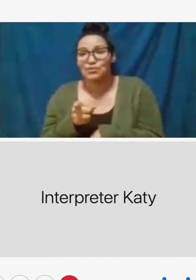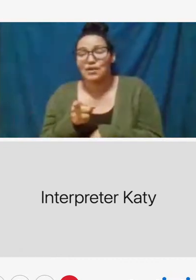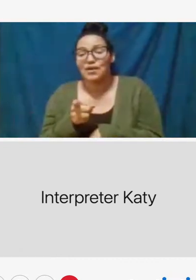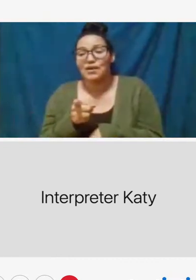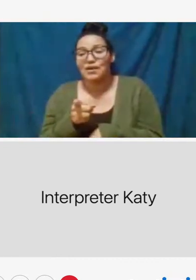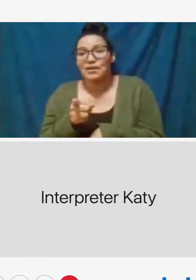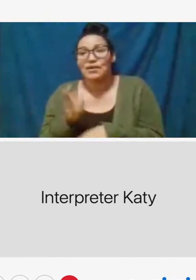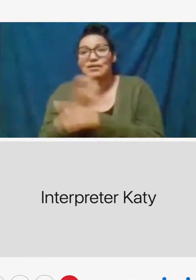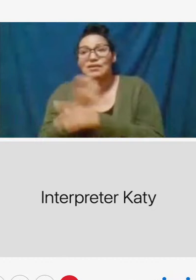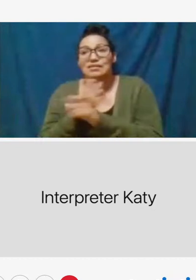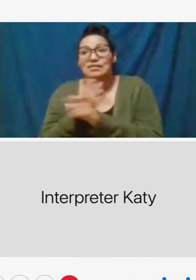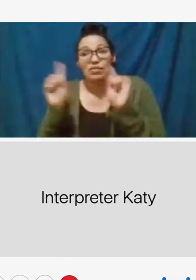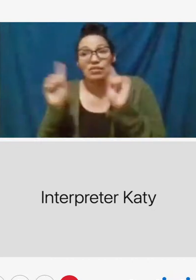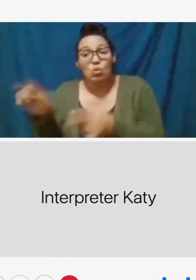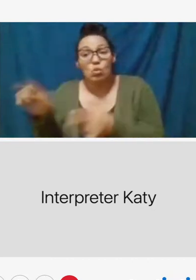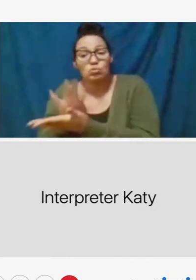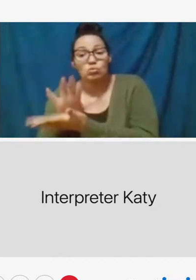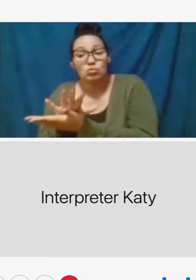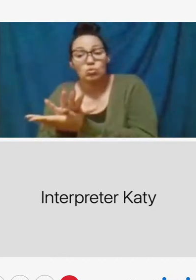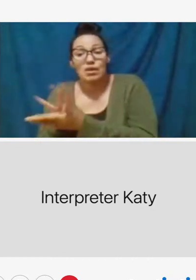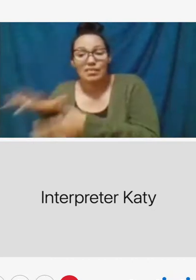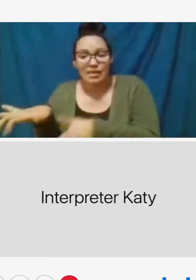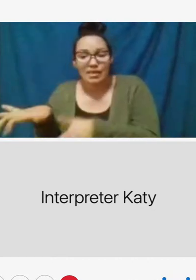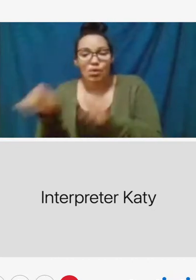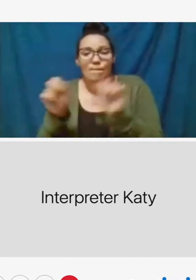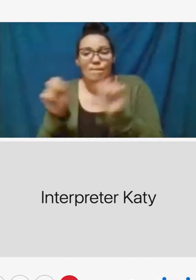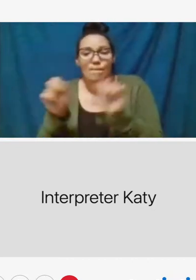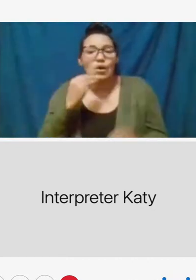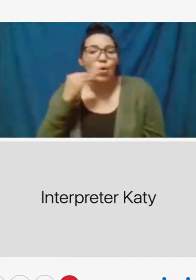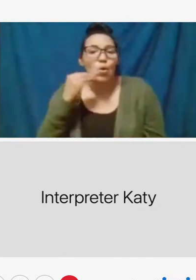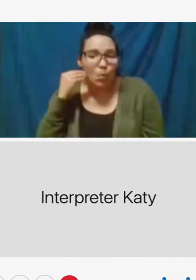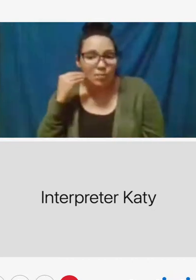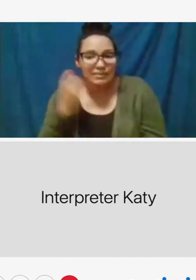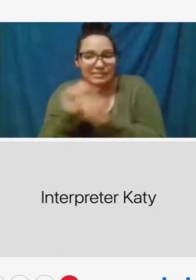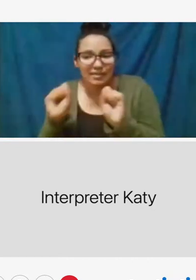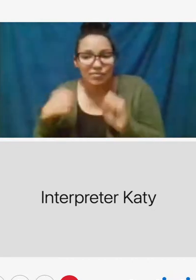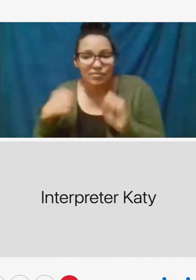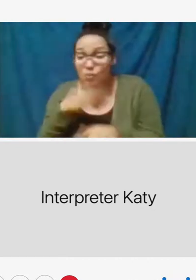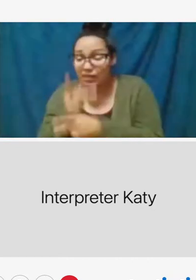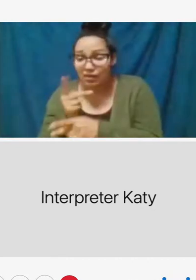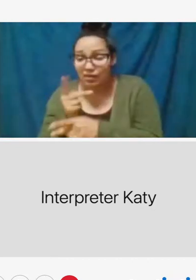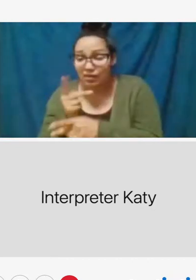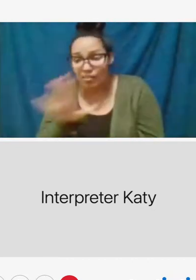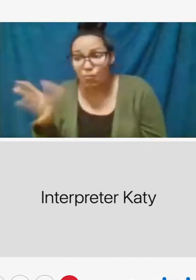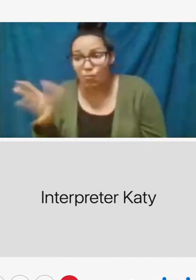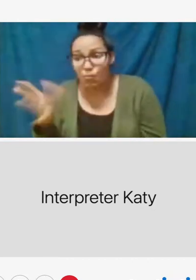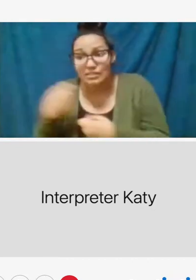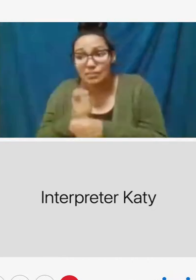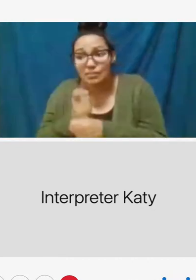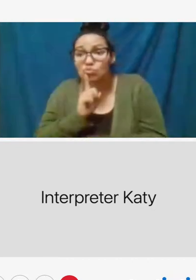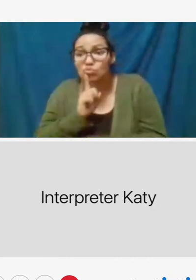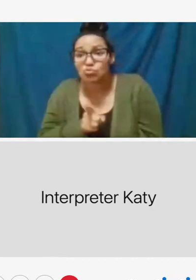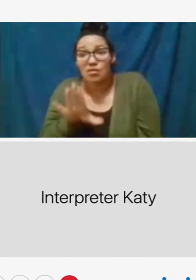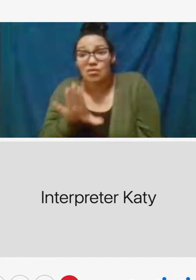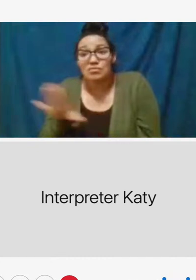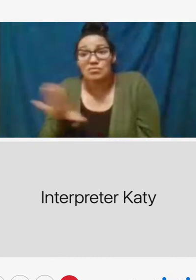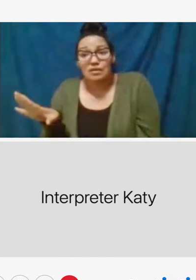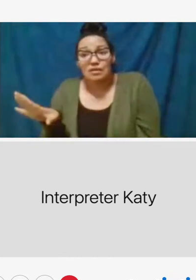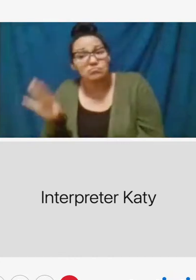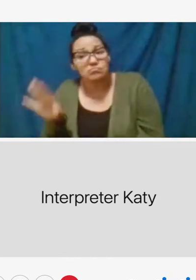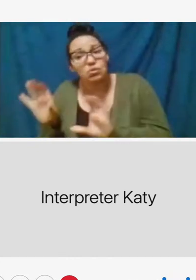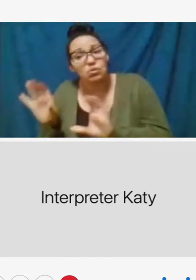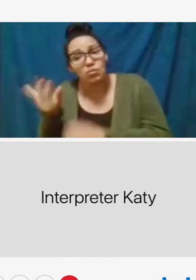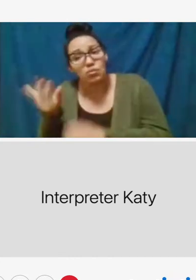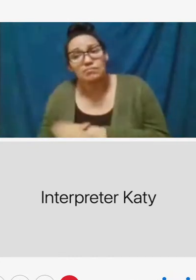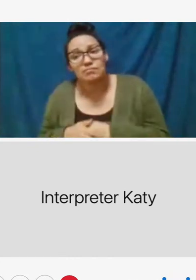your child gets home safely we care for them we want to make sure that they they they do you know I see